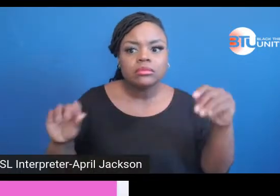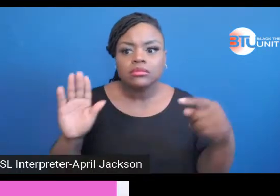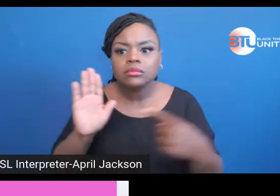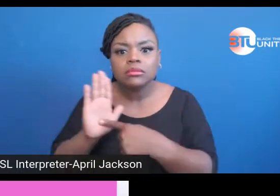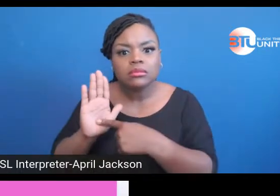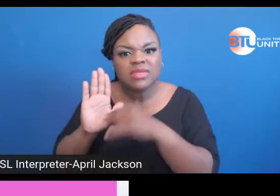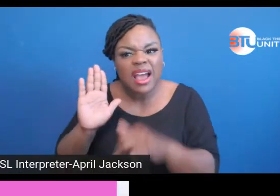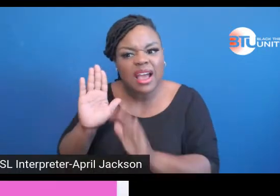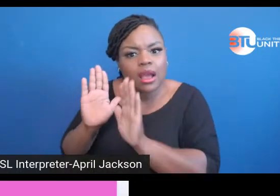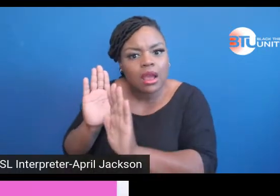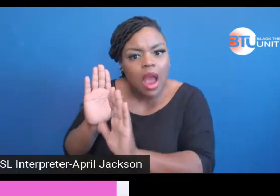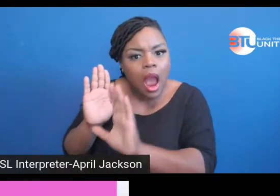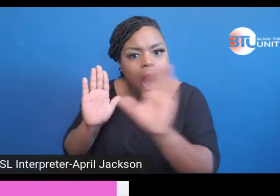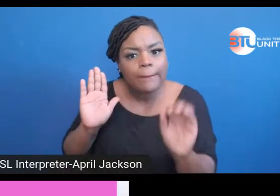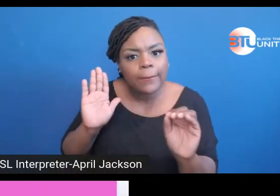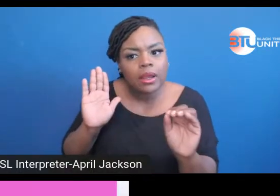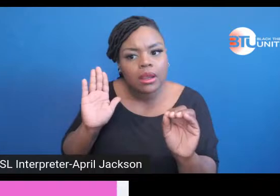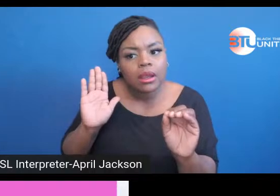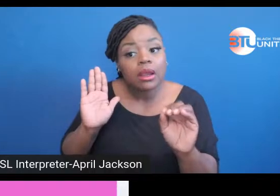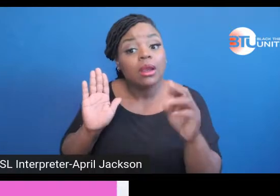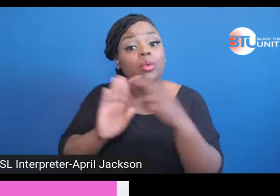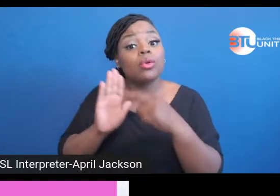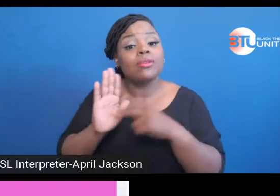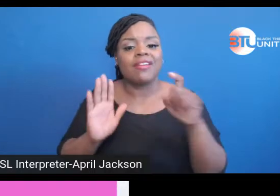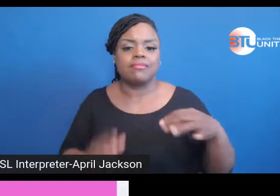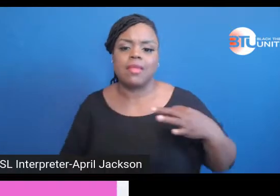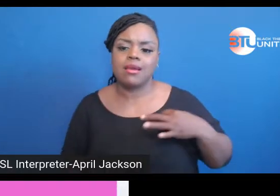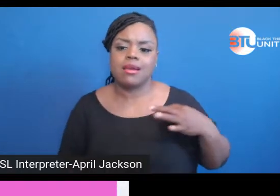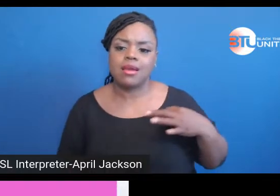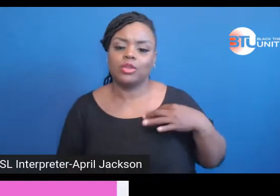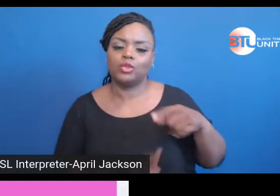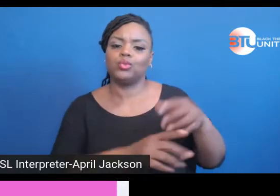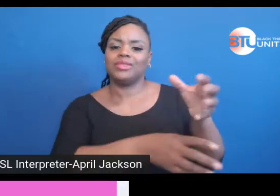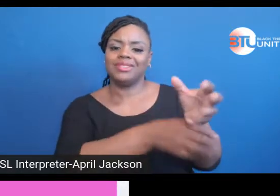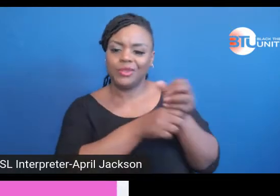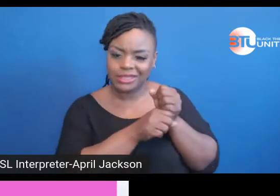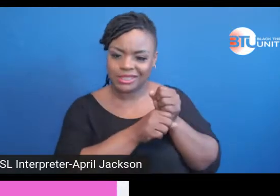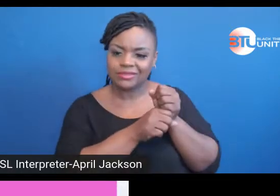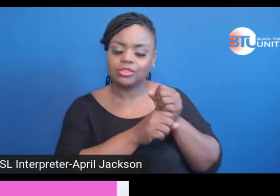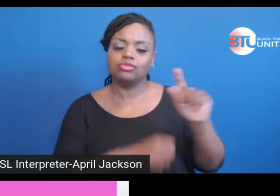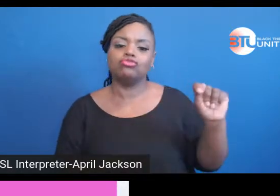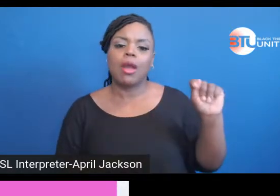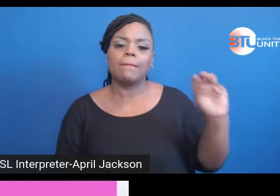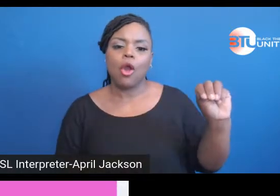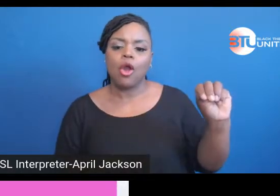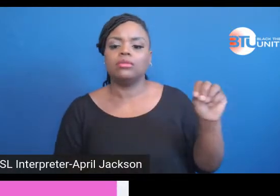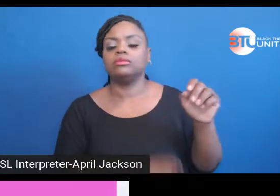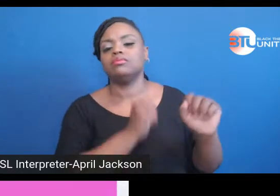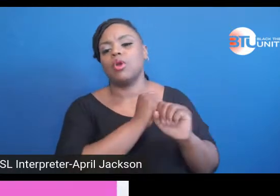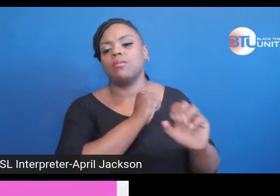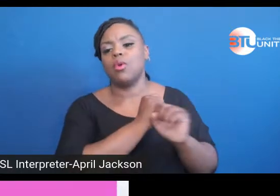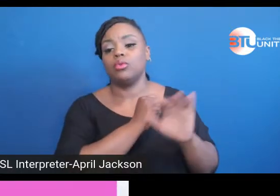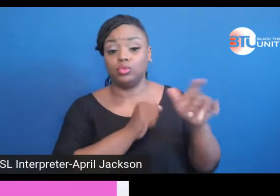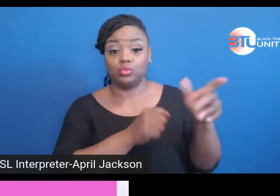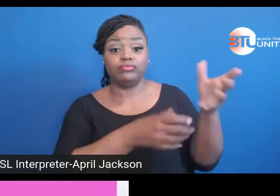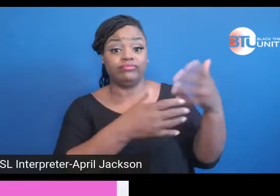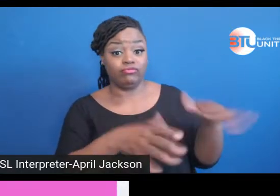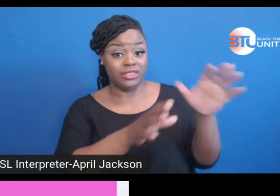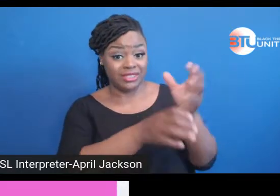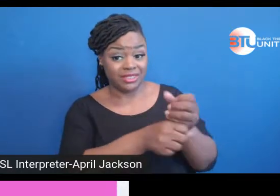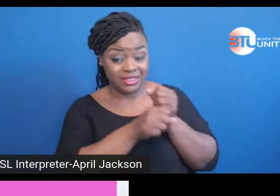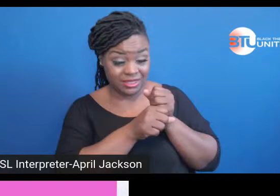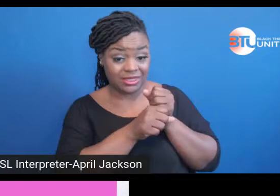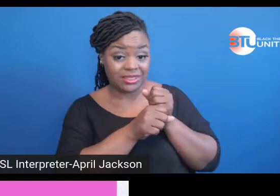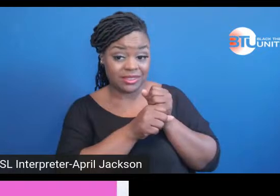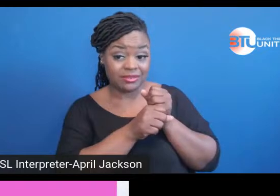that's something you actually have to apply to get trademark protection. And if you're granted it, you have the sole right